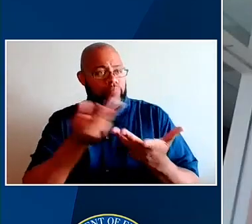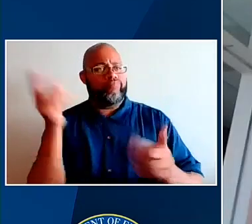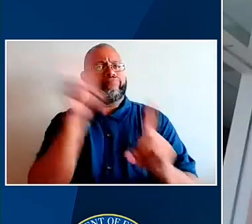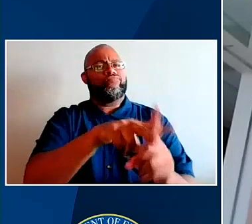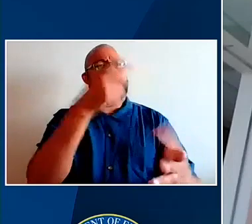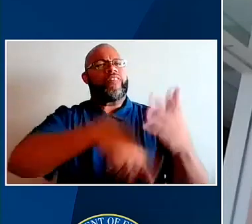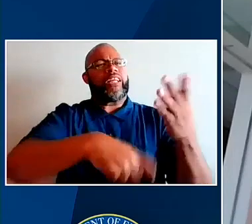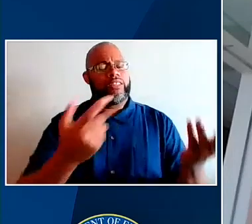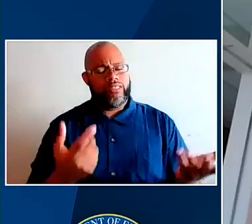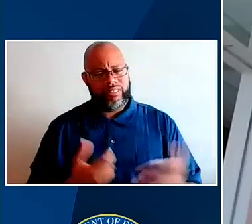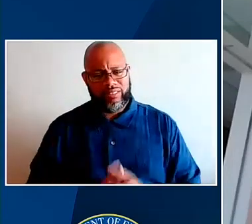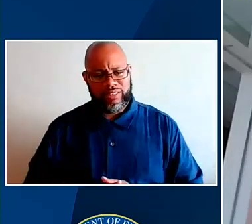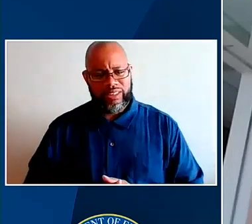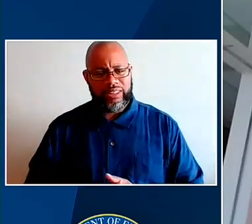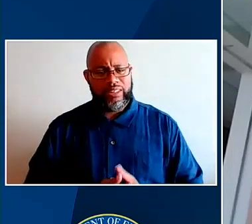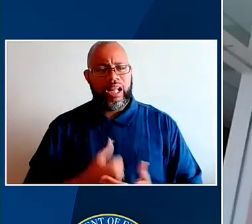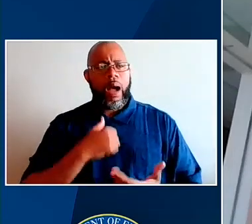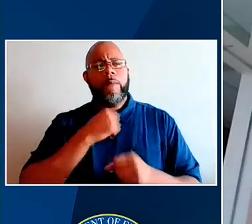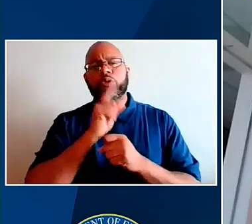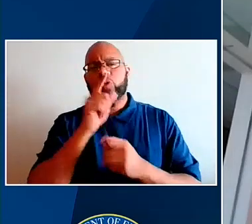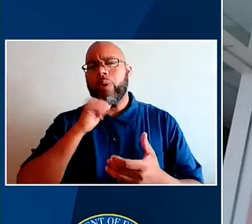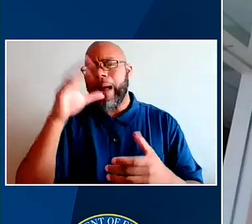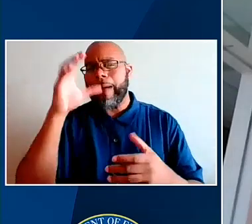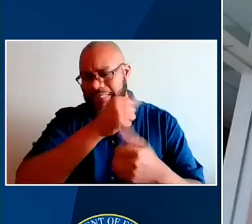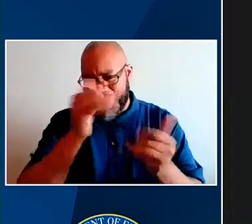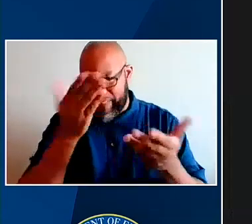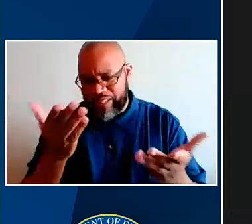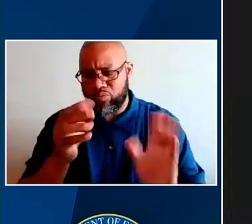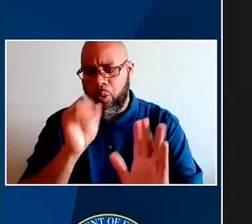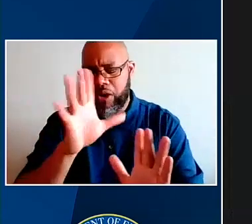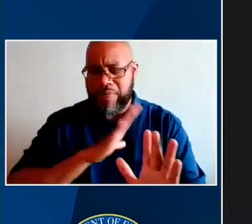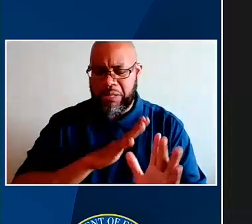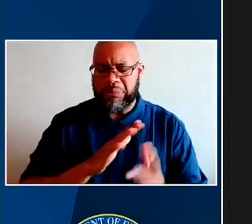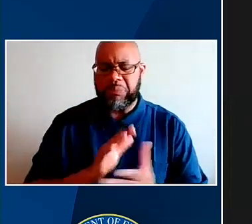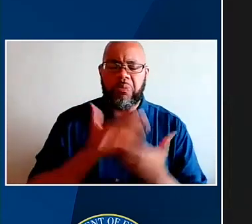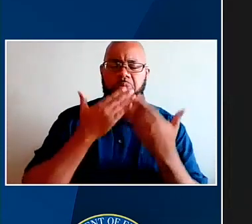wanted to make sure that we weren't missing anything there.